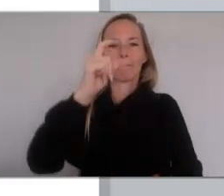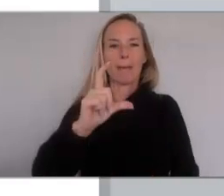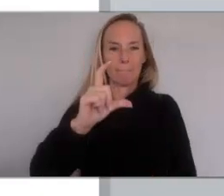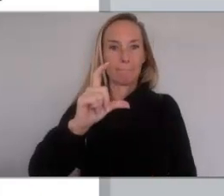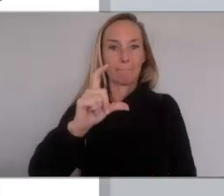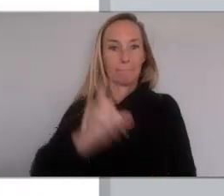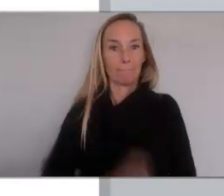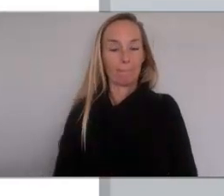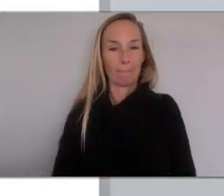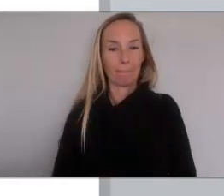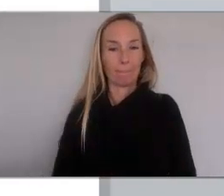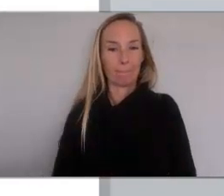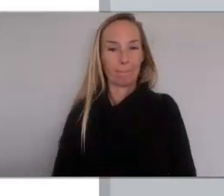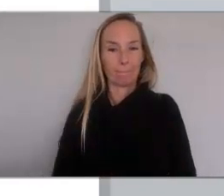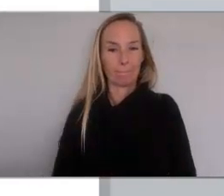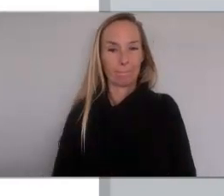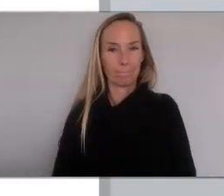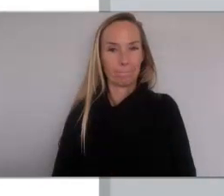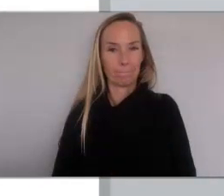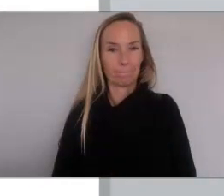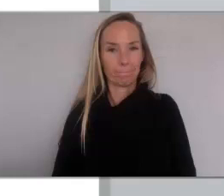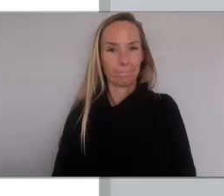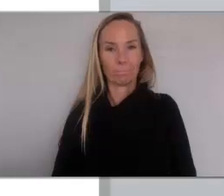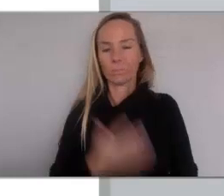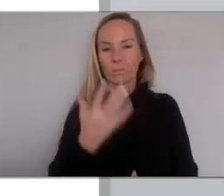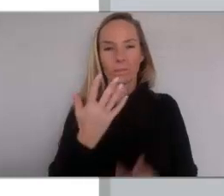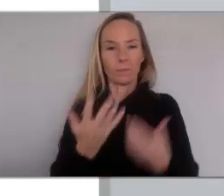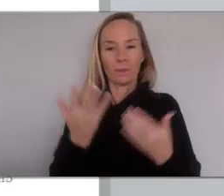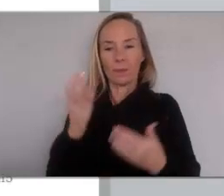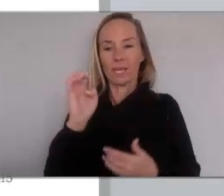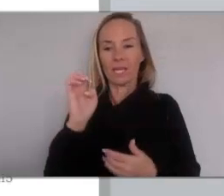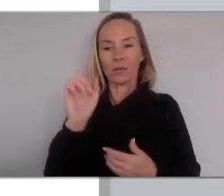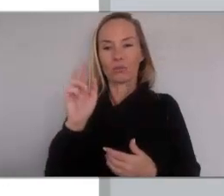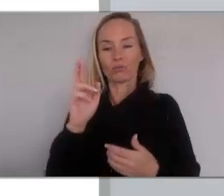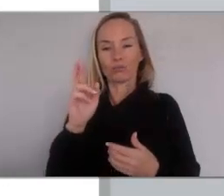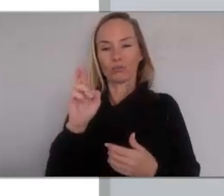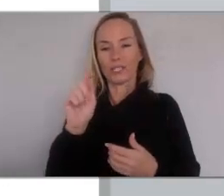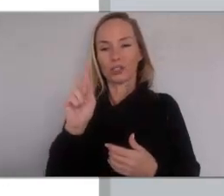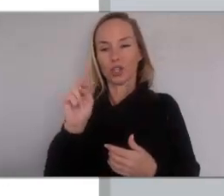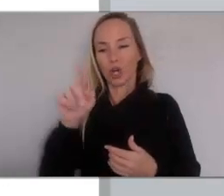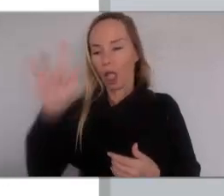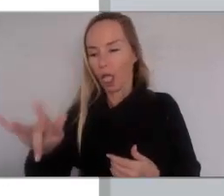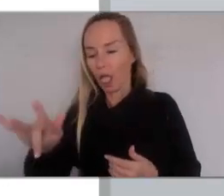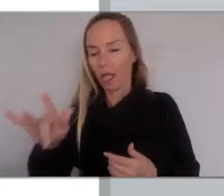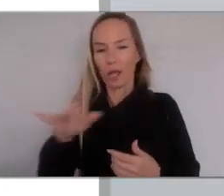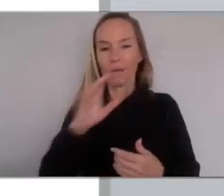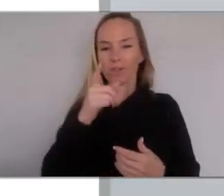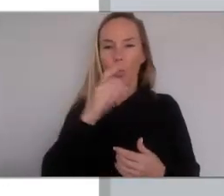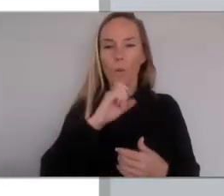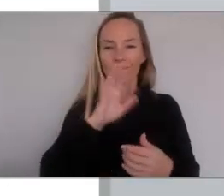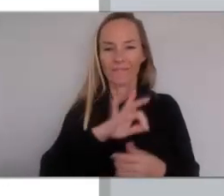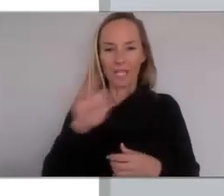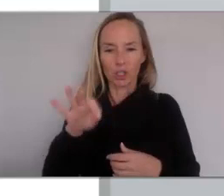selecting that you wanted it double spaced, or you hit the enter button, or the return button, or the enter button. If you're old school like me, it